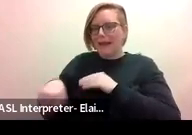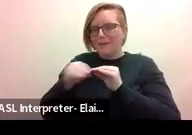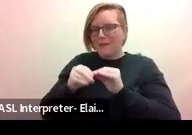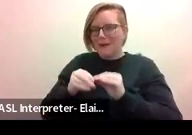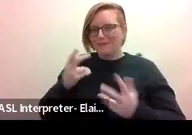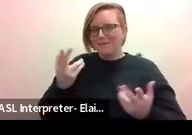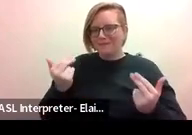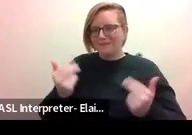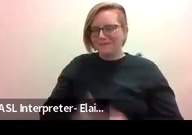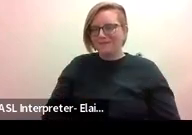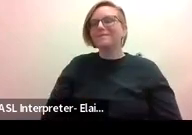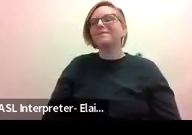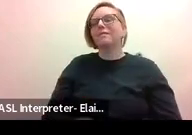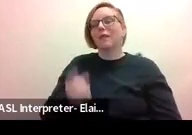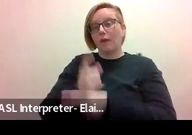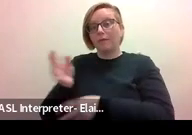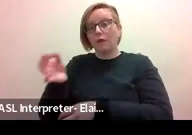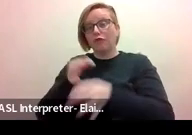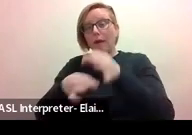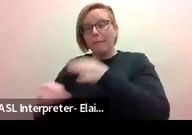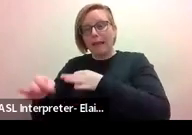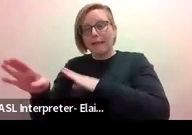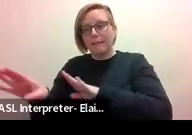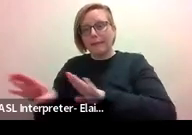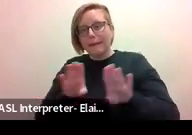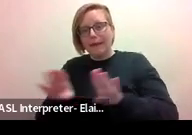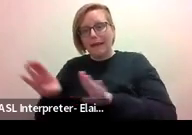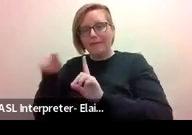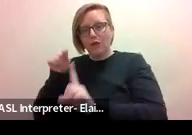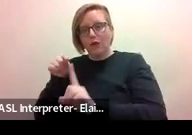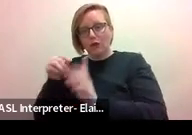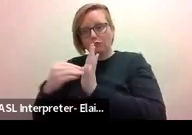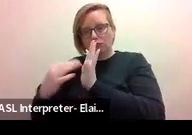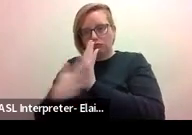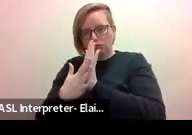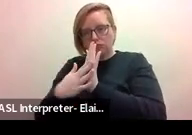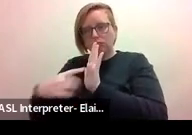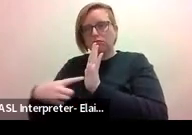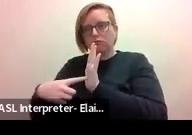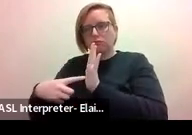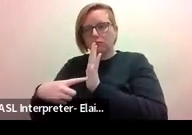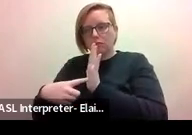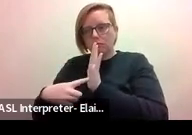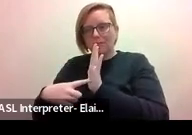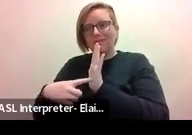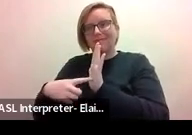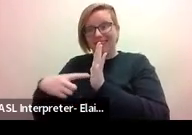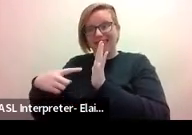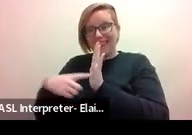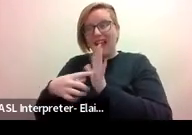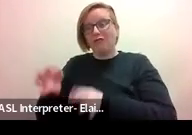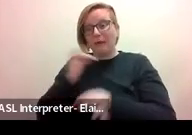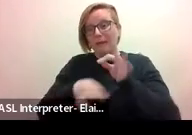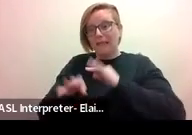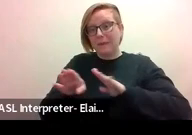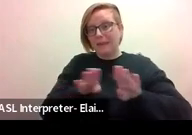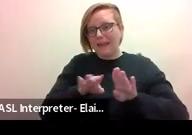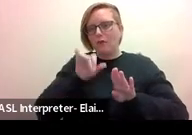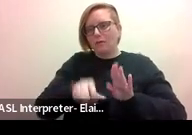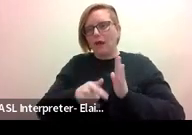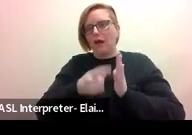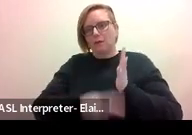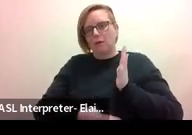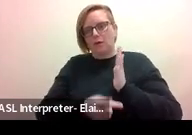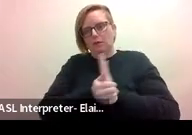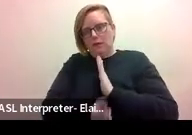Yes, list the replacement behavior. Who said that? Nice. The replacement behavior, because that's what you're teaching. That could be the skill. Nice